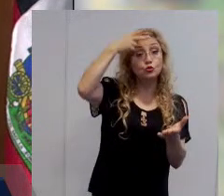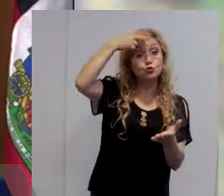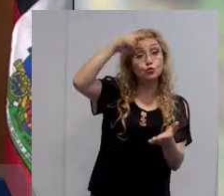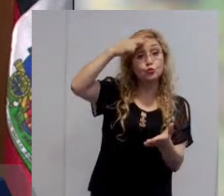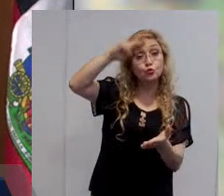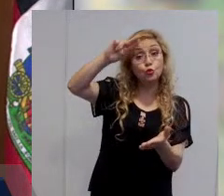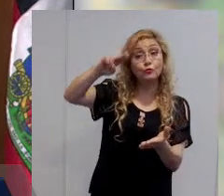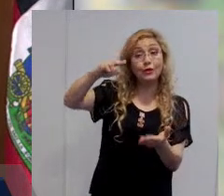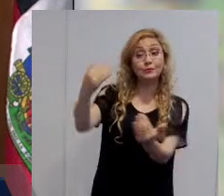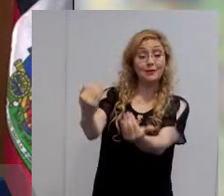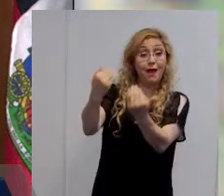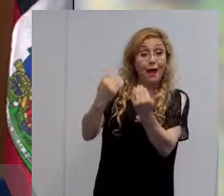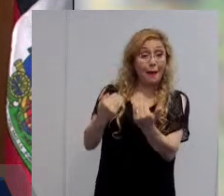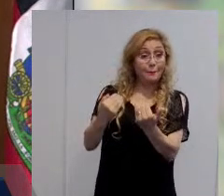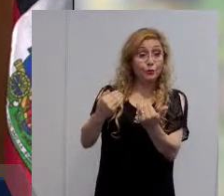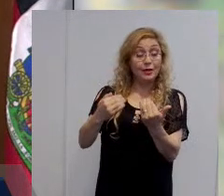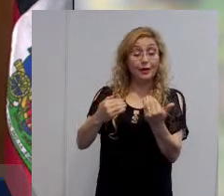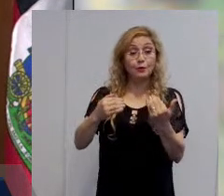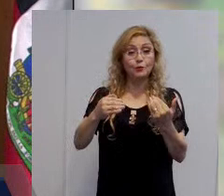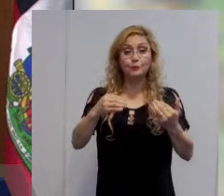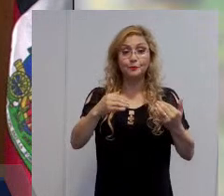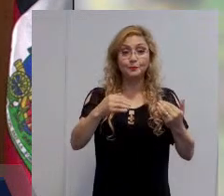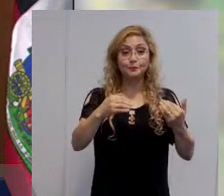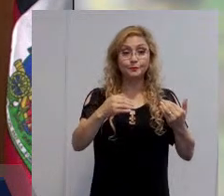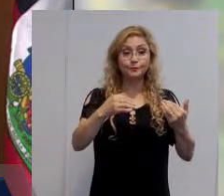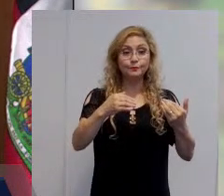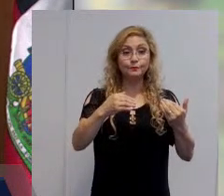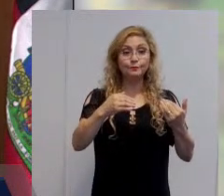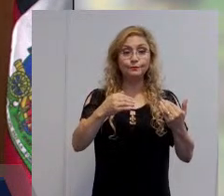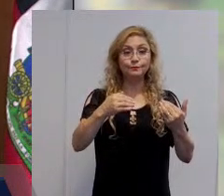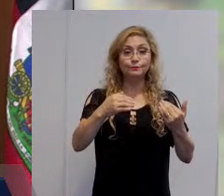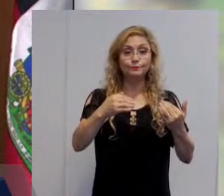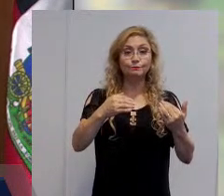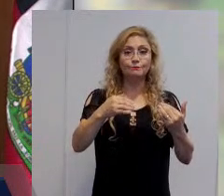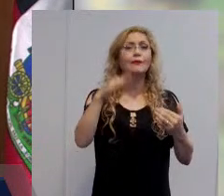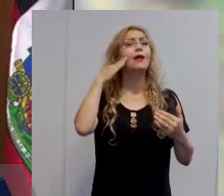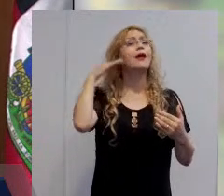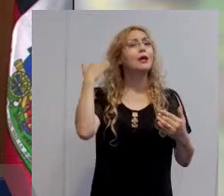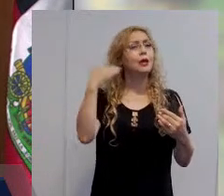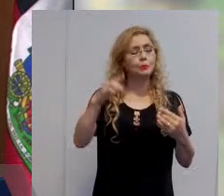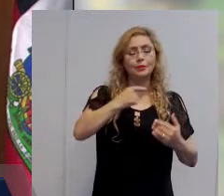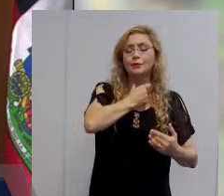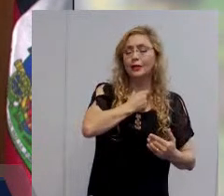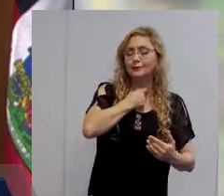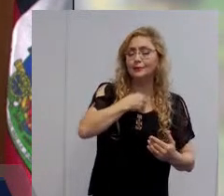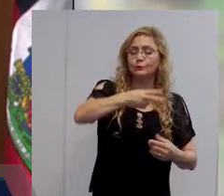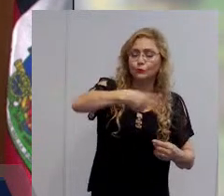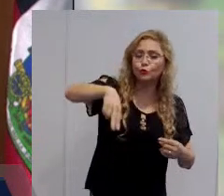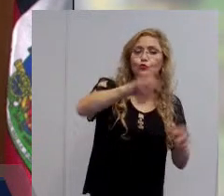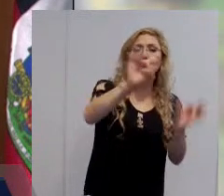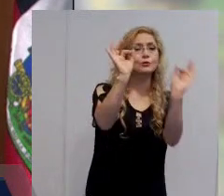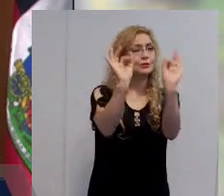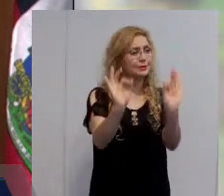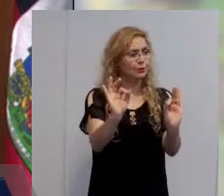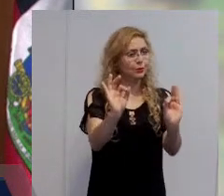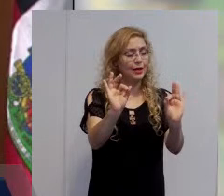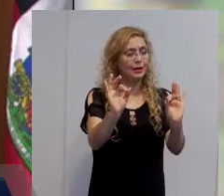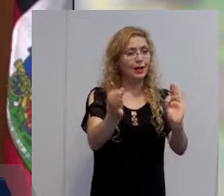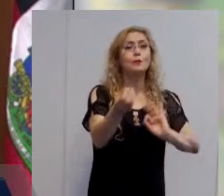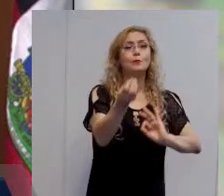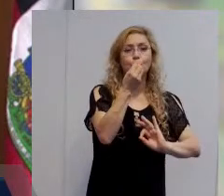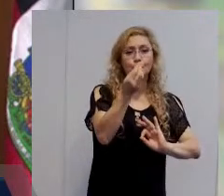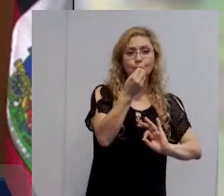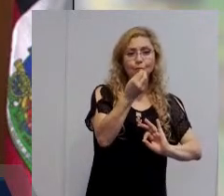in Cuba, who have shared with us their integral pest management plans. But we must